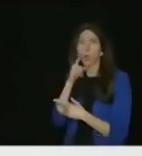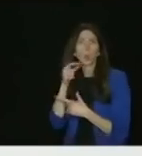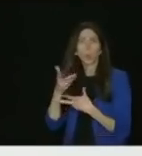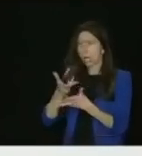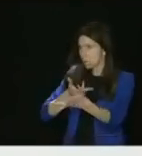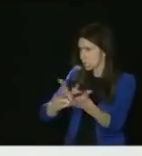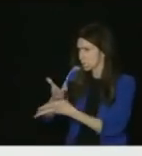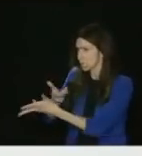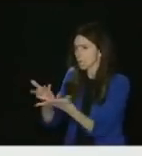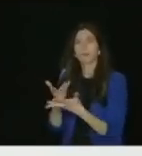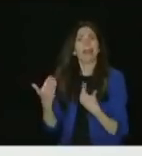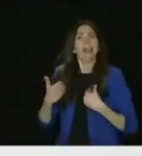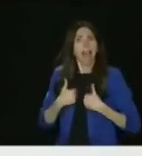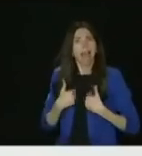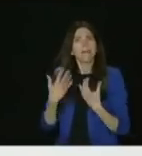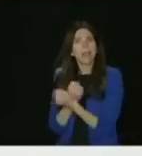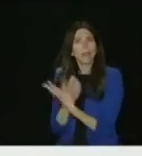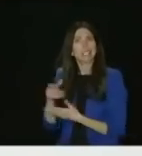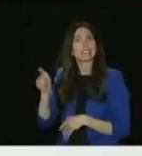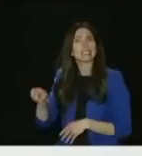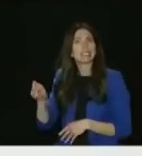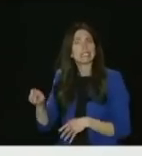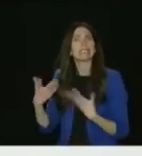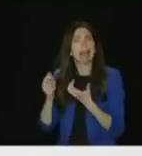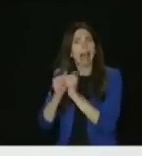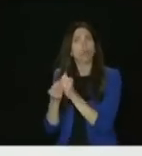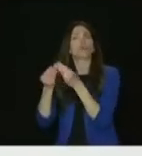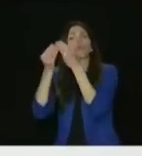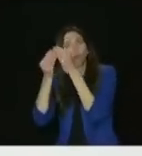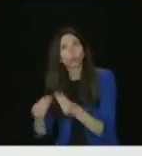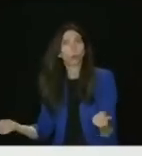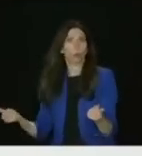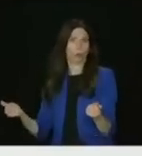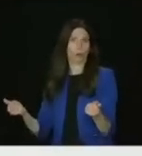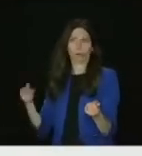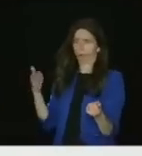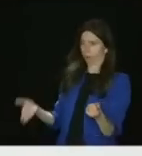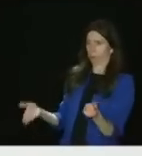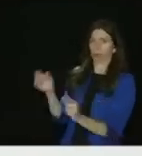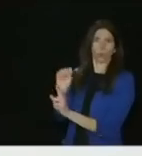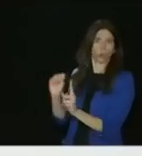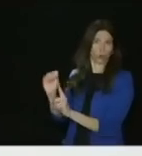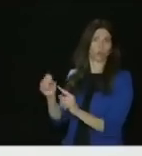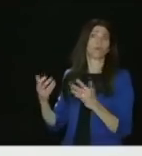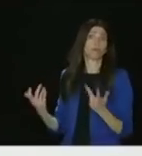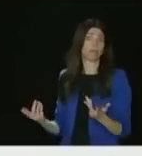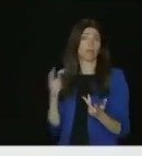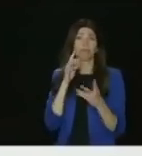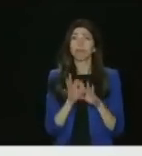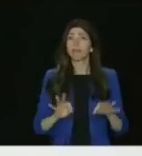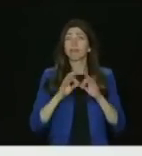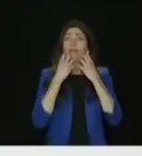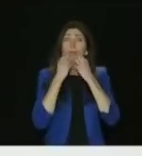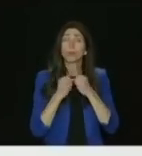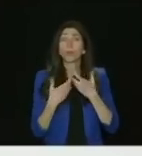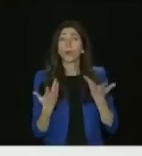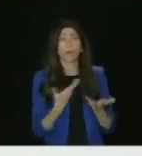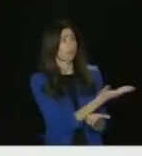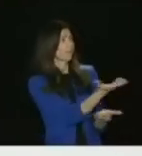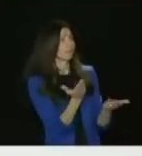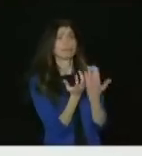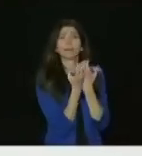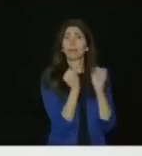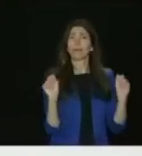on RCMP resources as necessary to keep Canadians safe, to restore